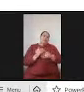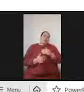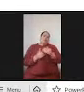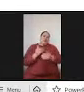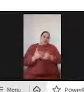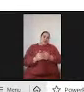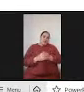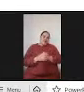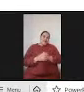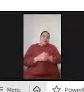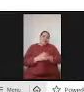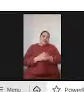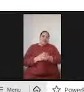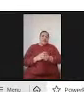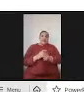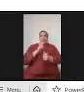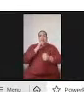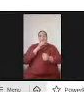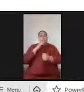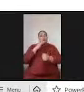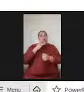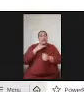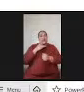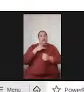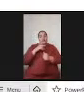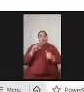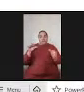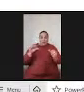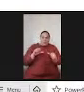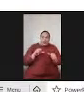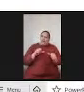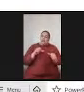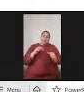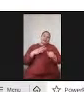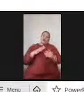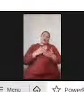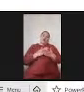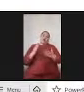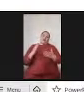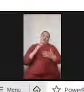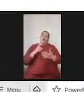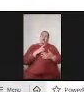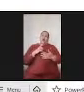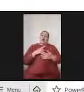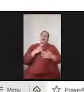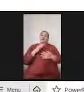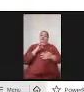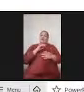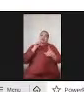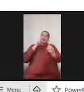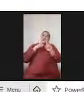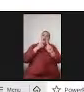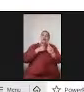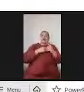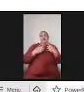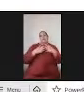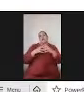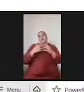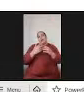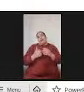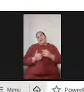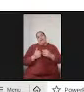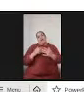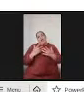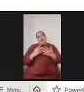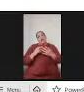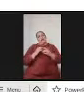And when we could resume it, we didn't want to take it off because we set our targets to